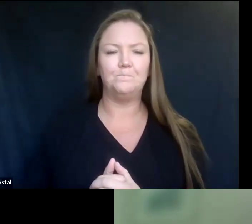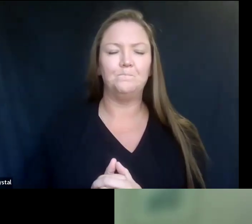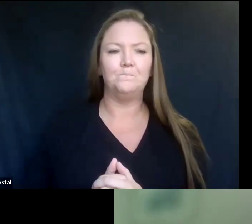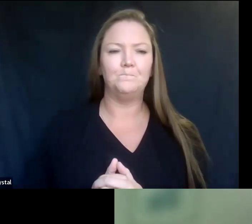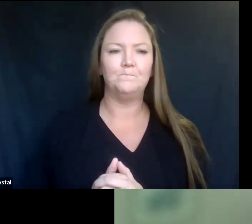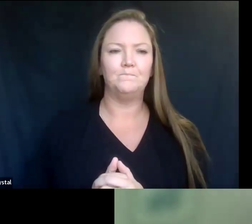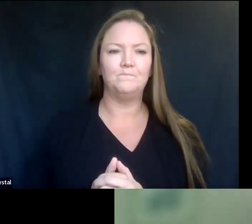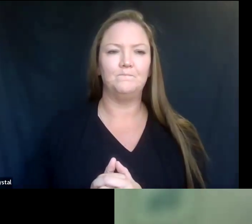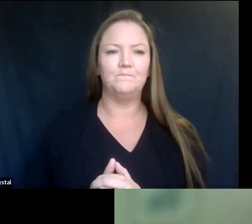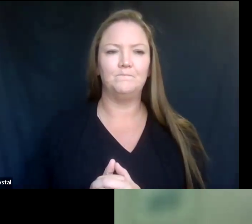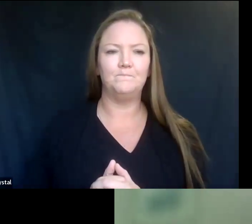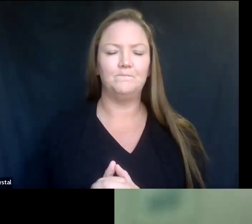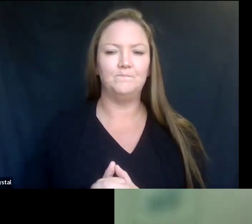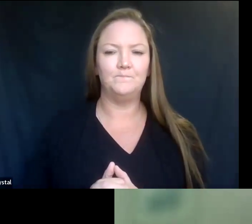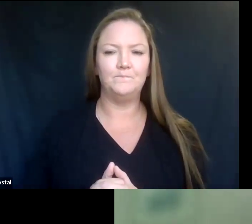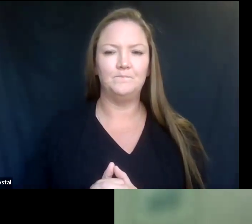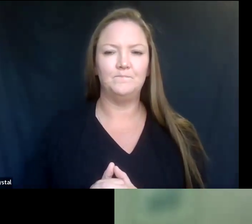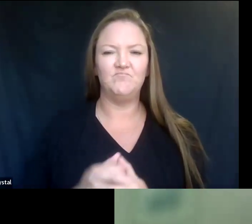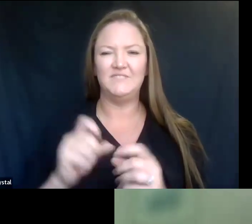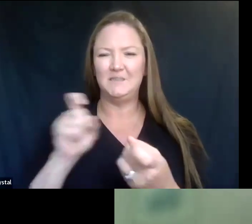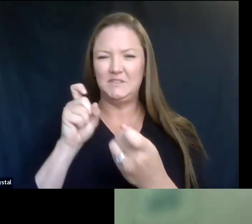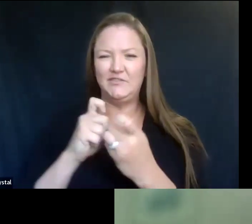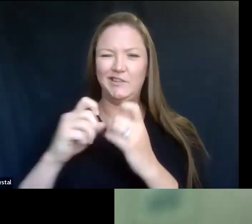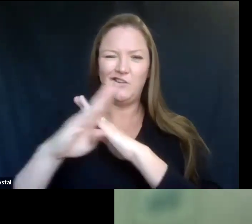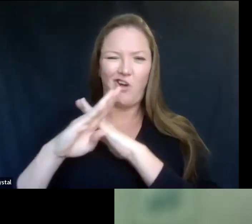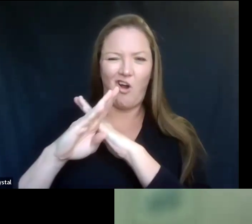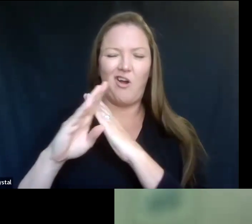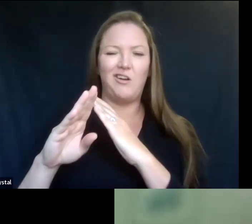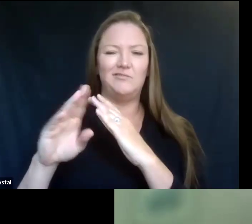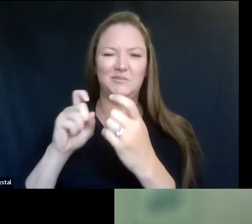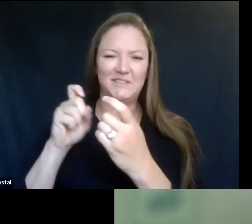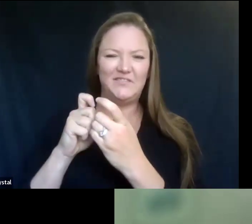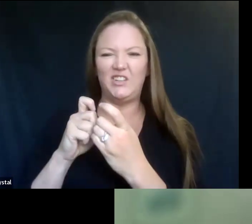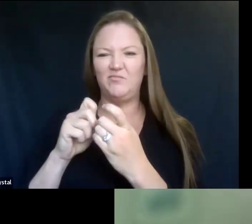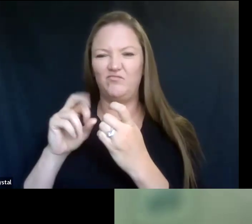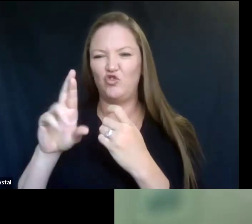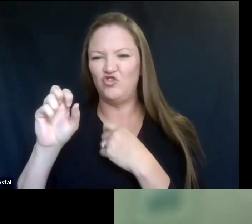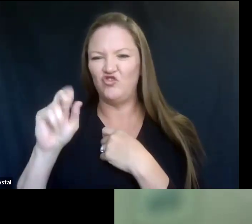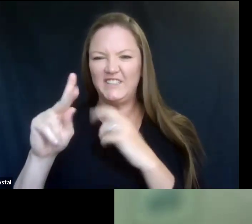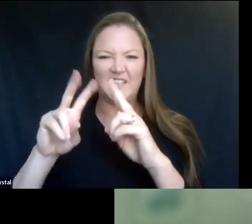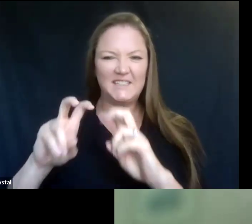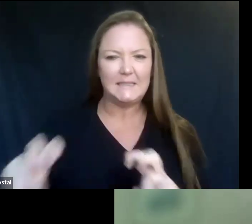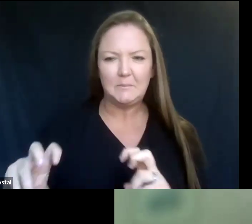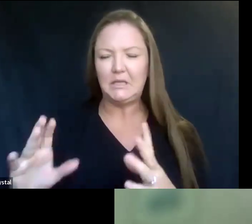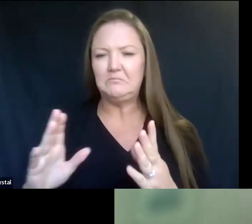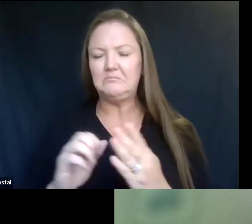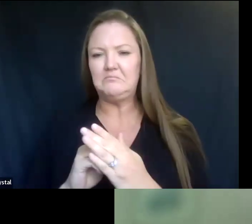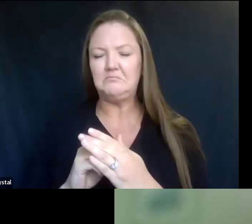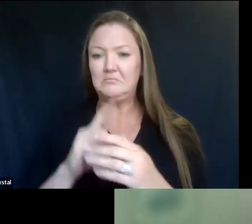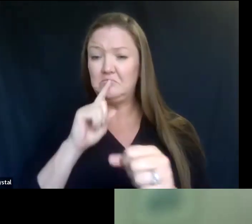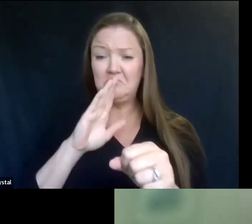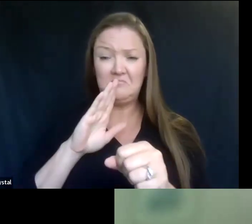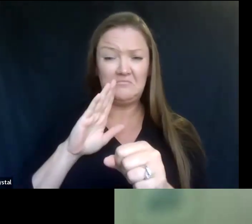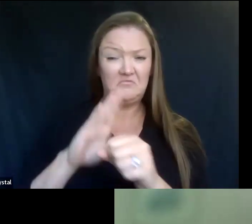are the right kind of, guardrails are in place, risk assessment is done, how do we make sure we're still, we're not